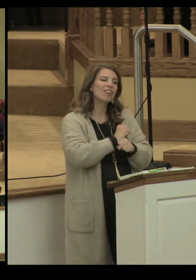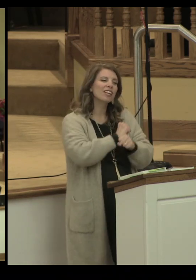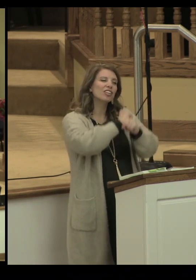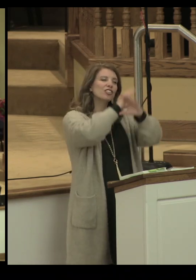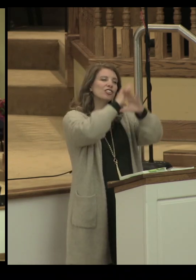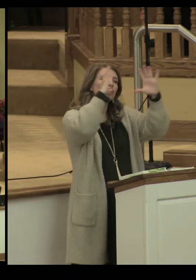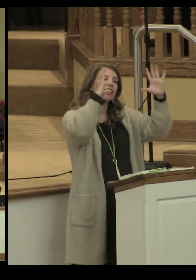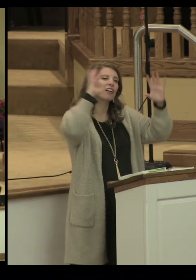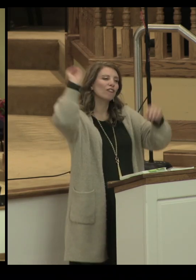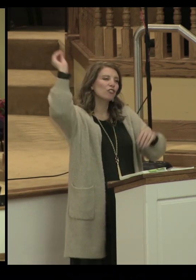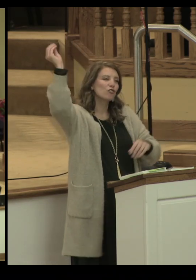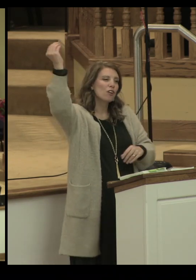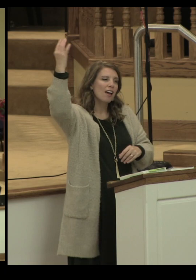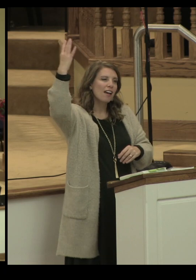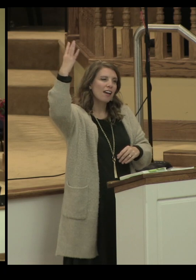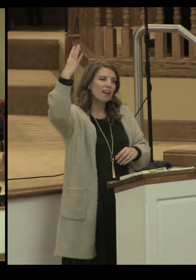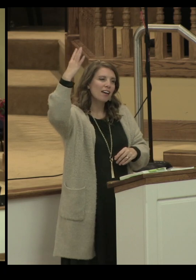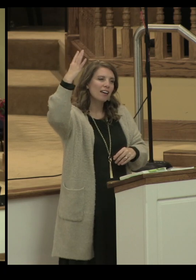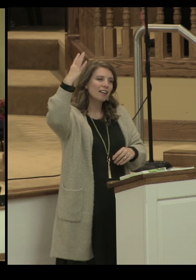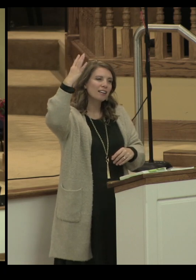vision of